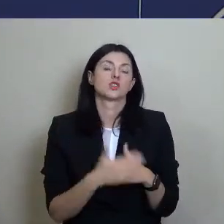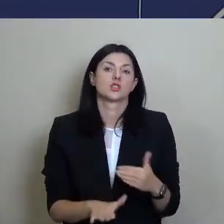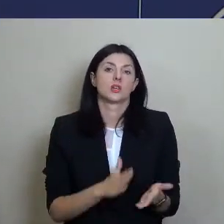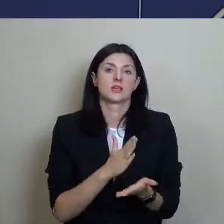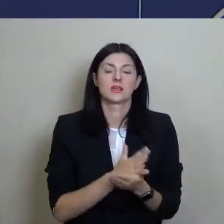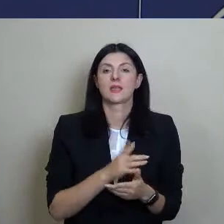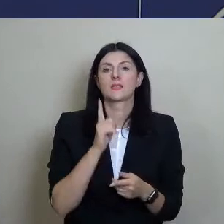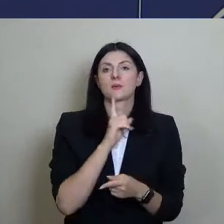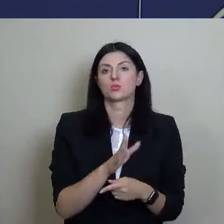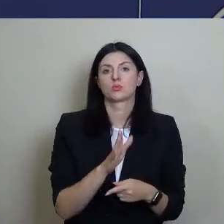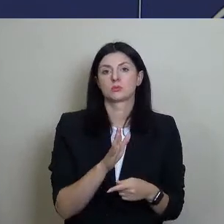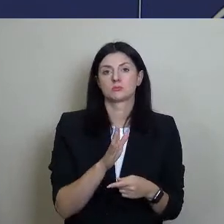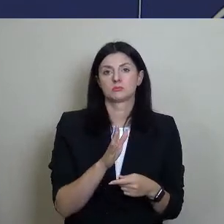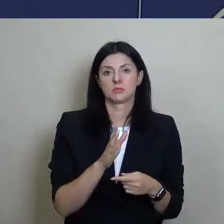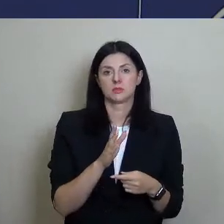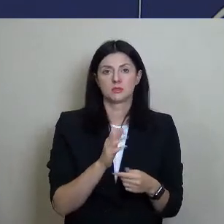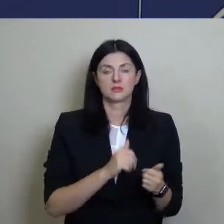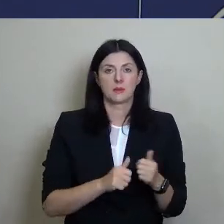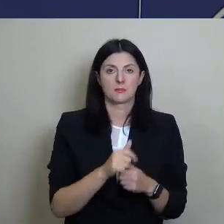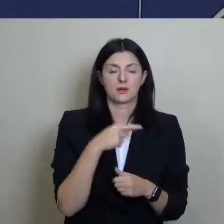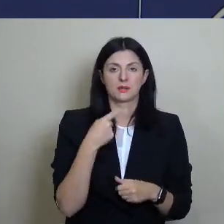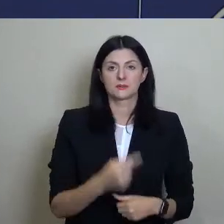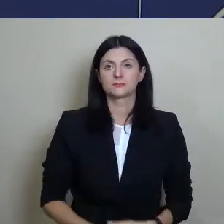tools. Maybe they are available already.